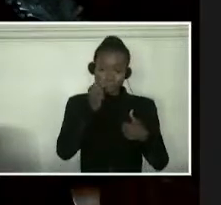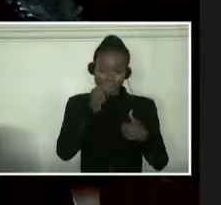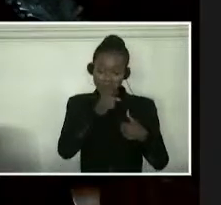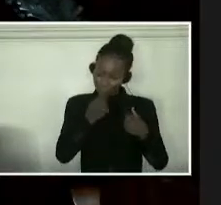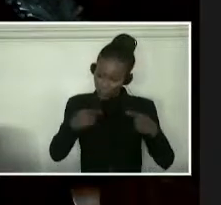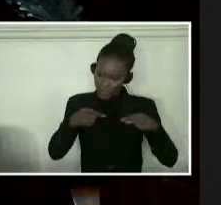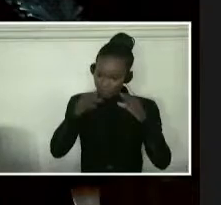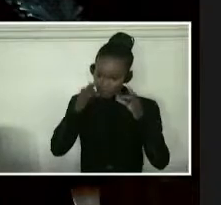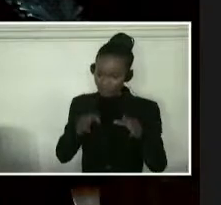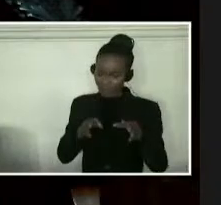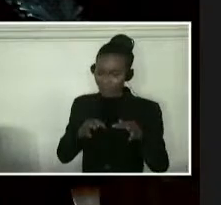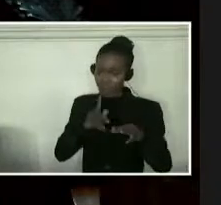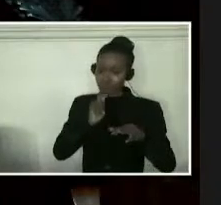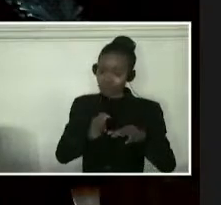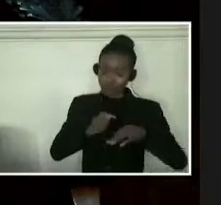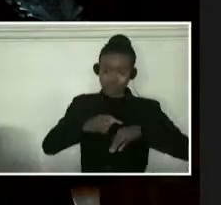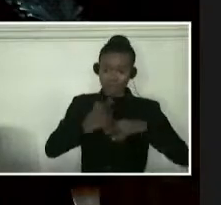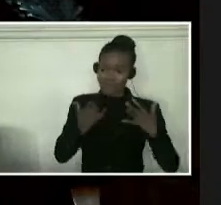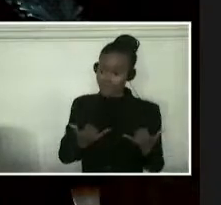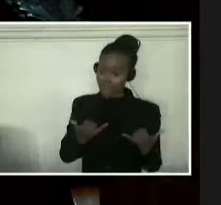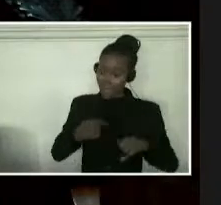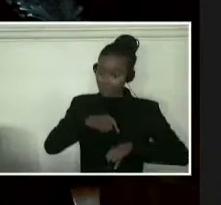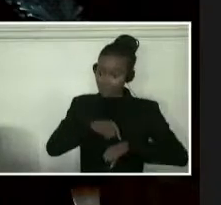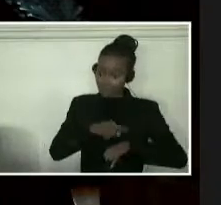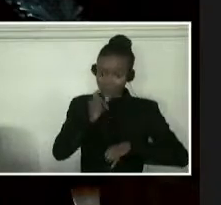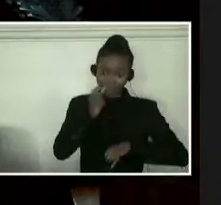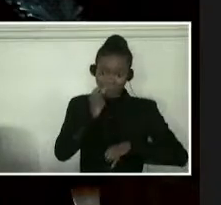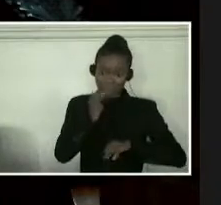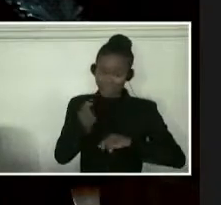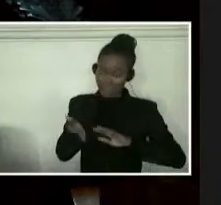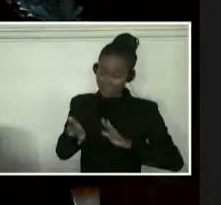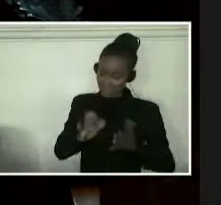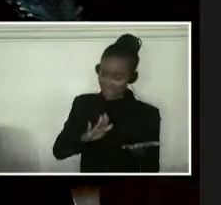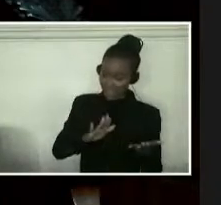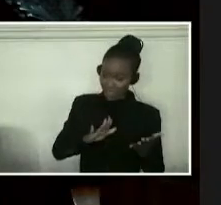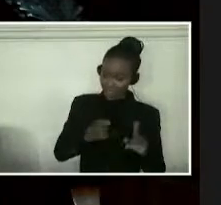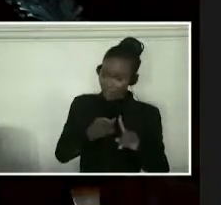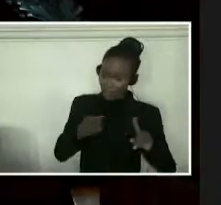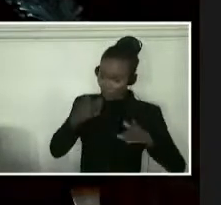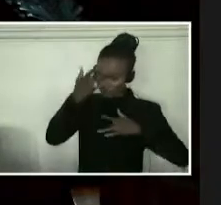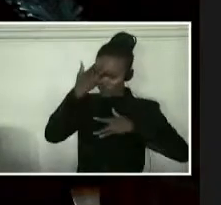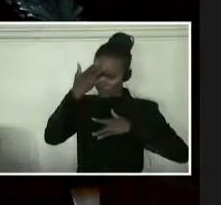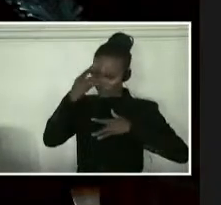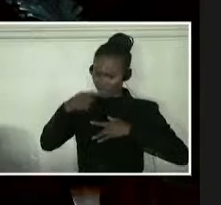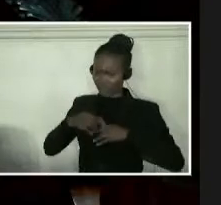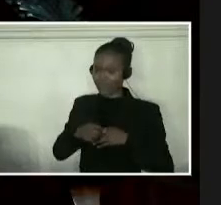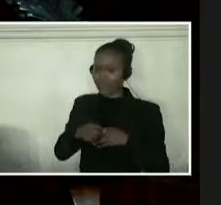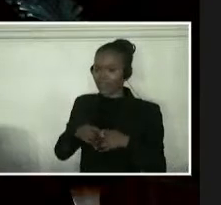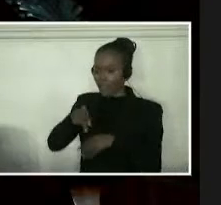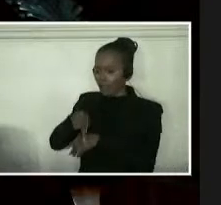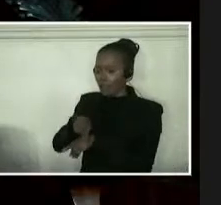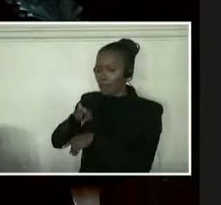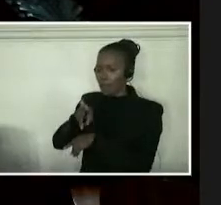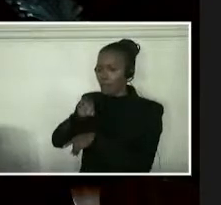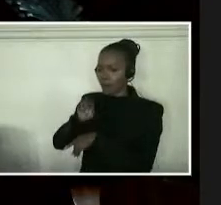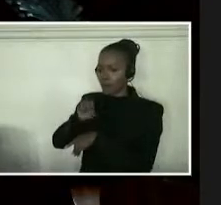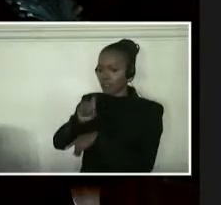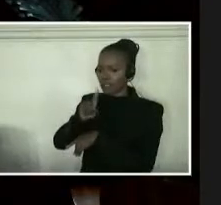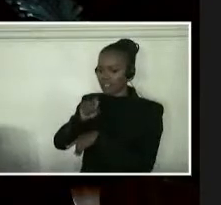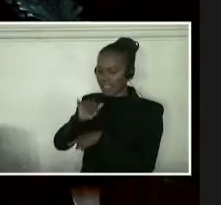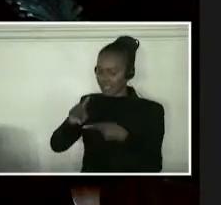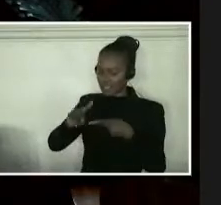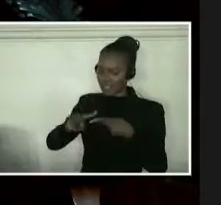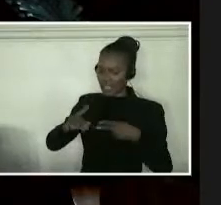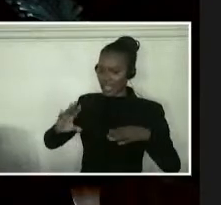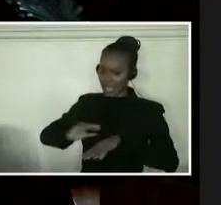decision that it was high time men stopped dying due to diseases such as prostate cancer male breast cancer hiv